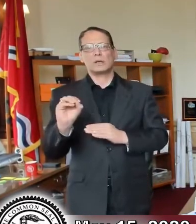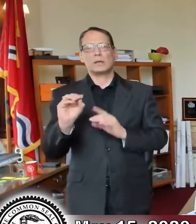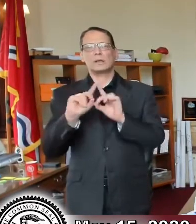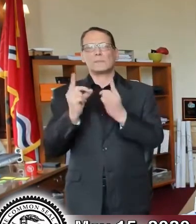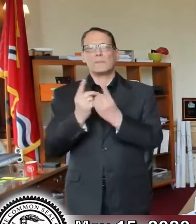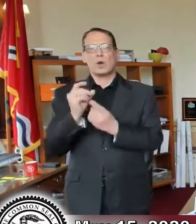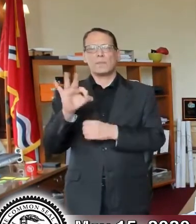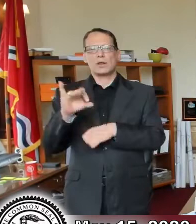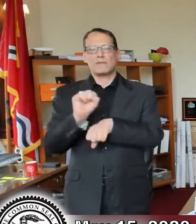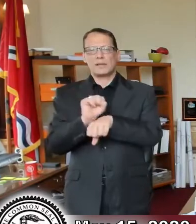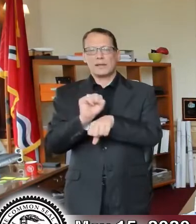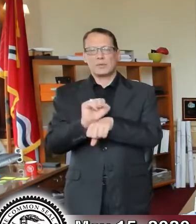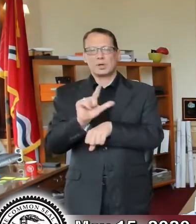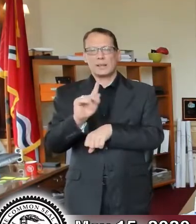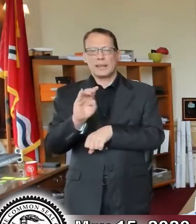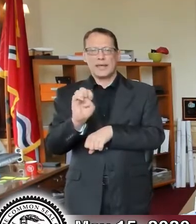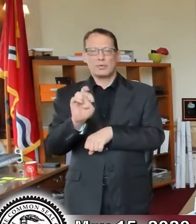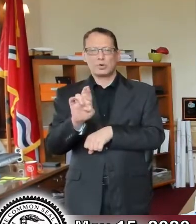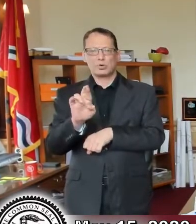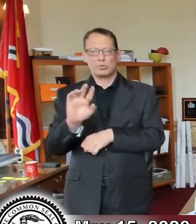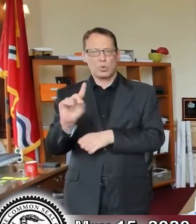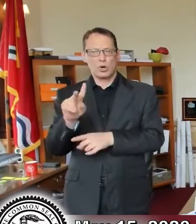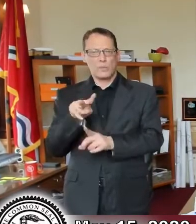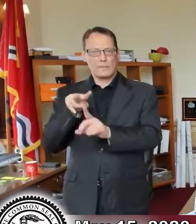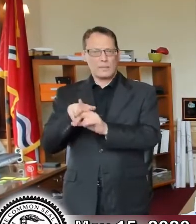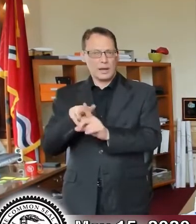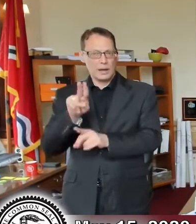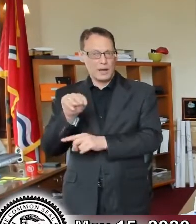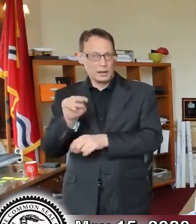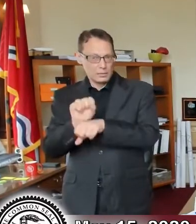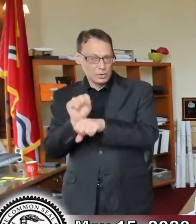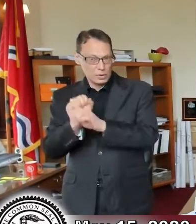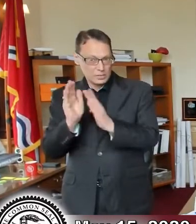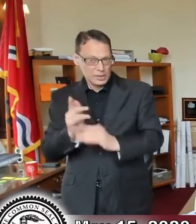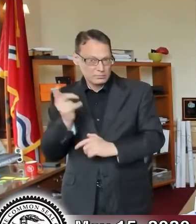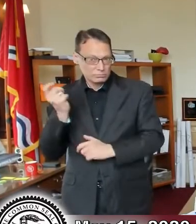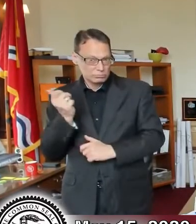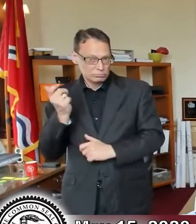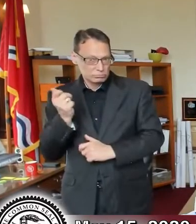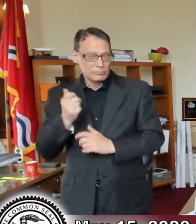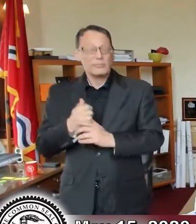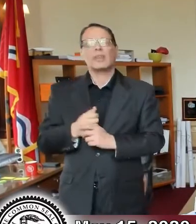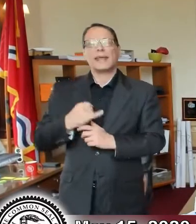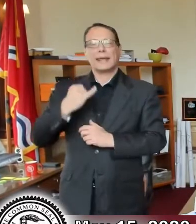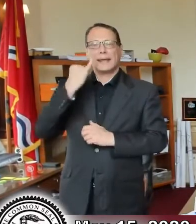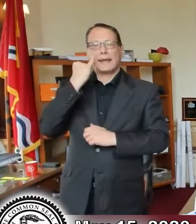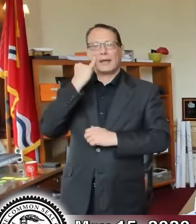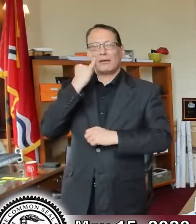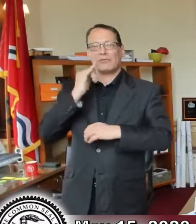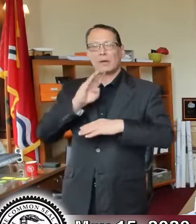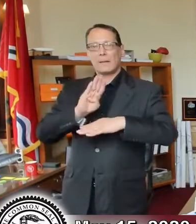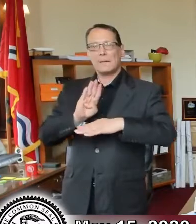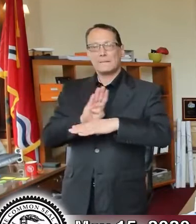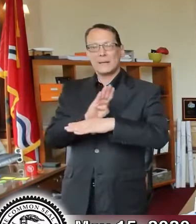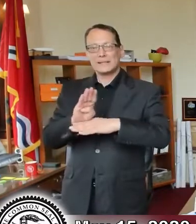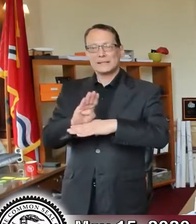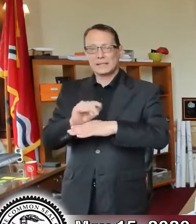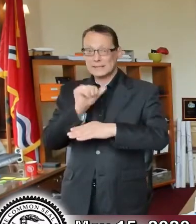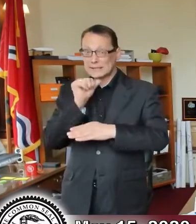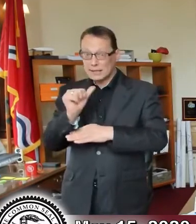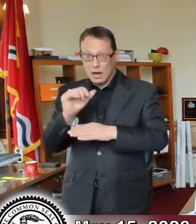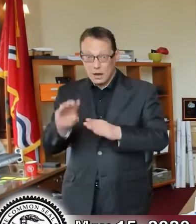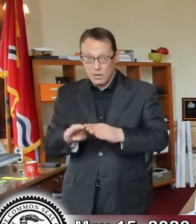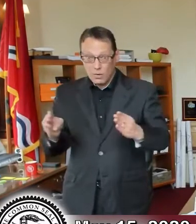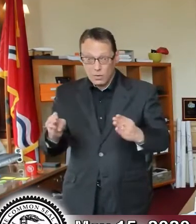Department of Labor. That's where you apply for unemployment. So if your business doesn't